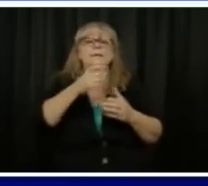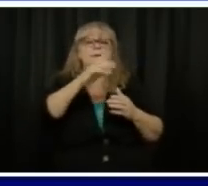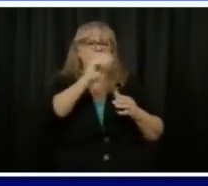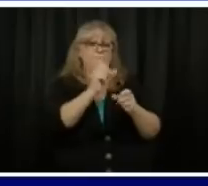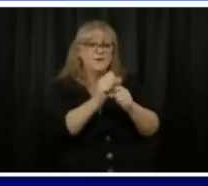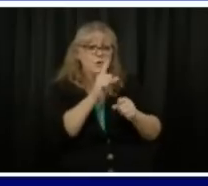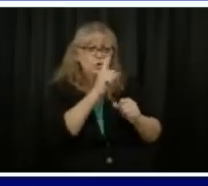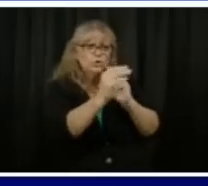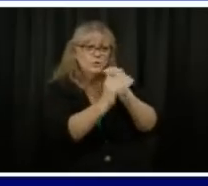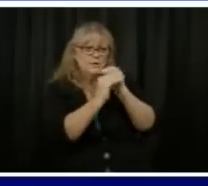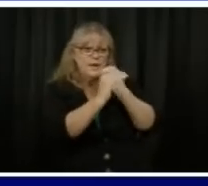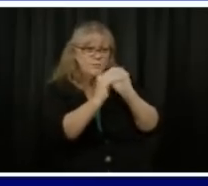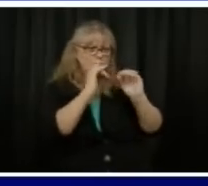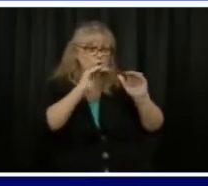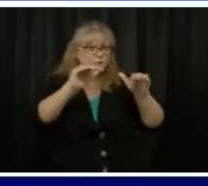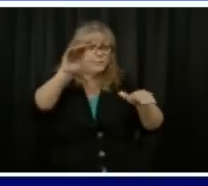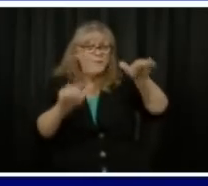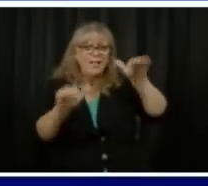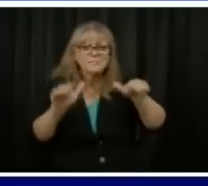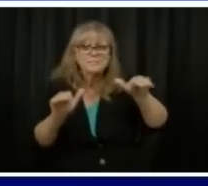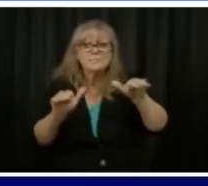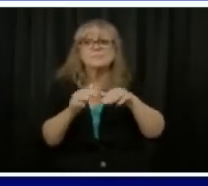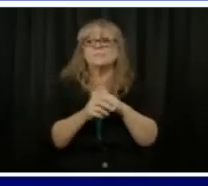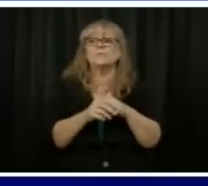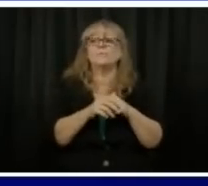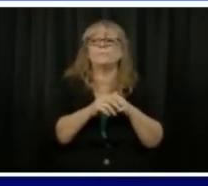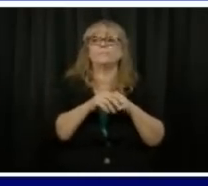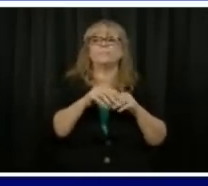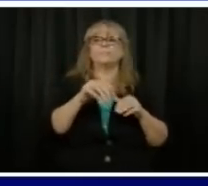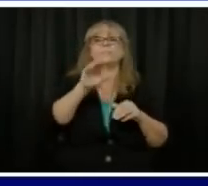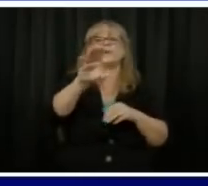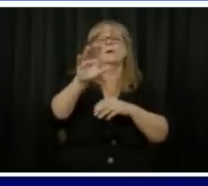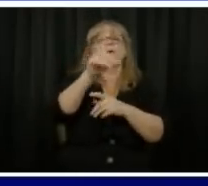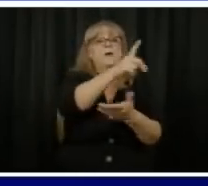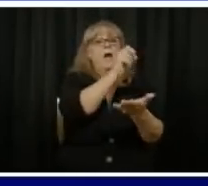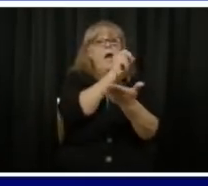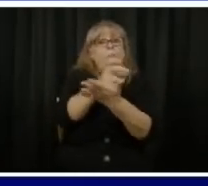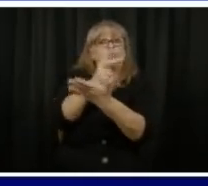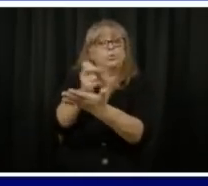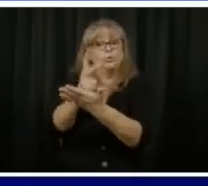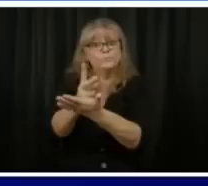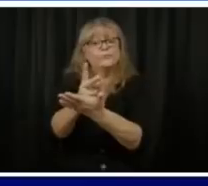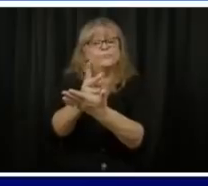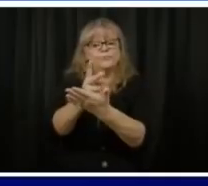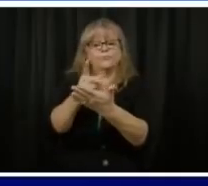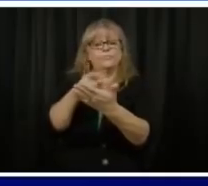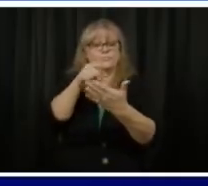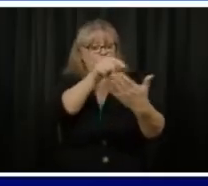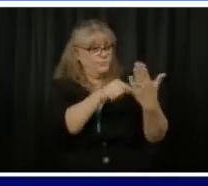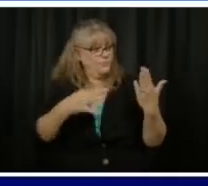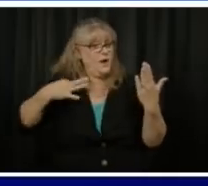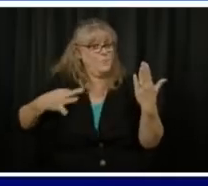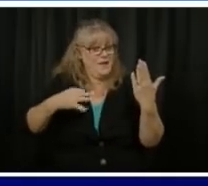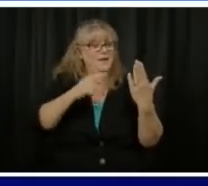successful in leveraging local conditions, and some counties have held their variance for nearly 3